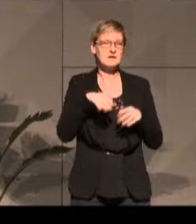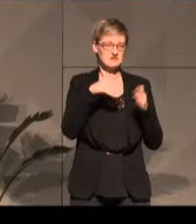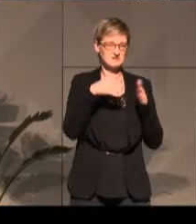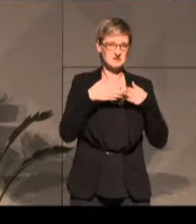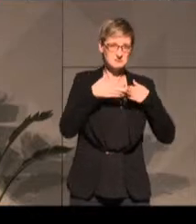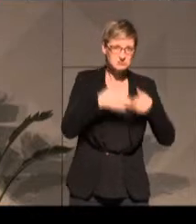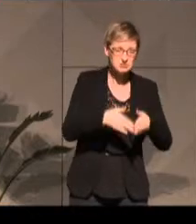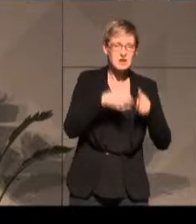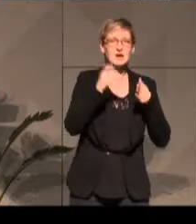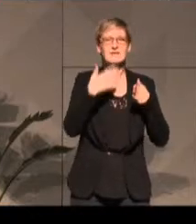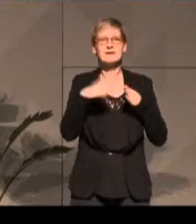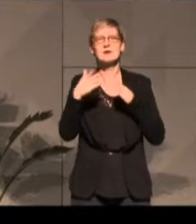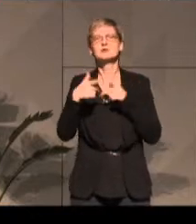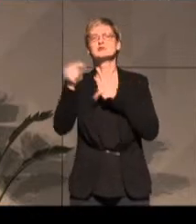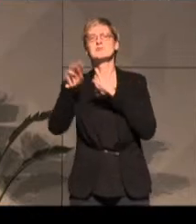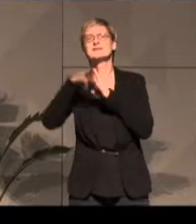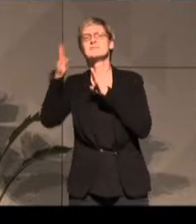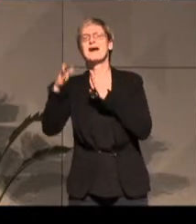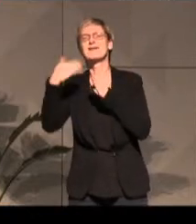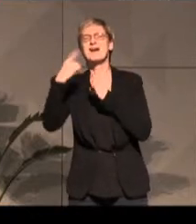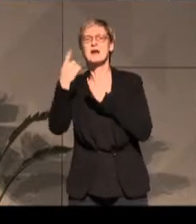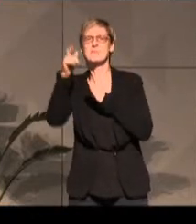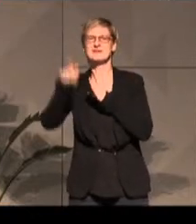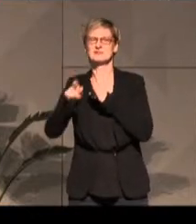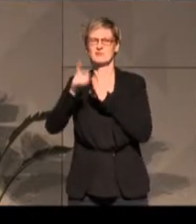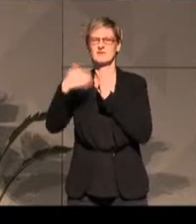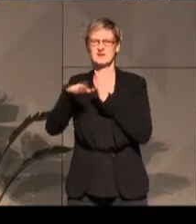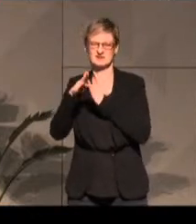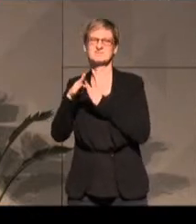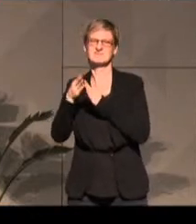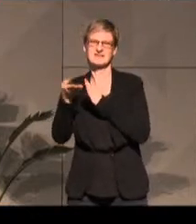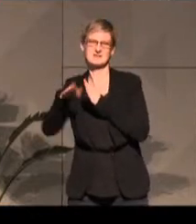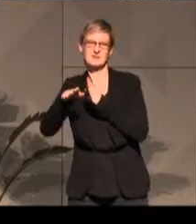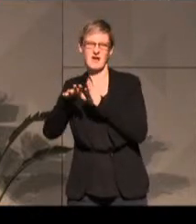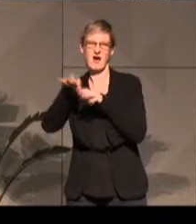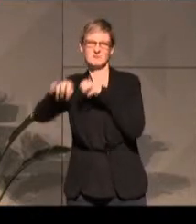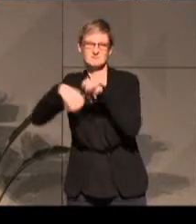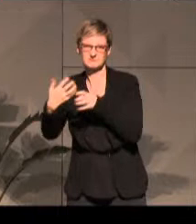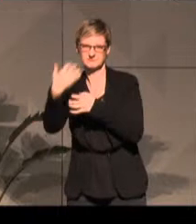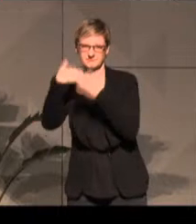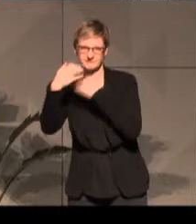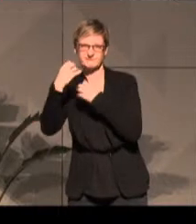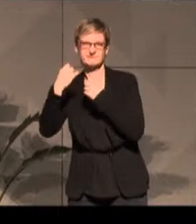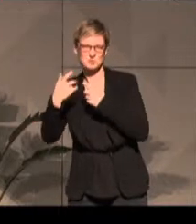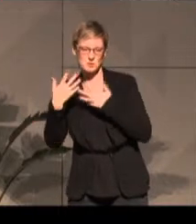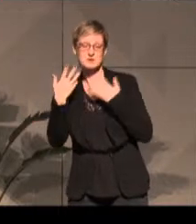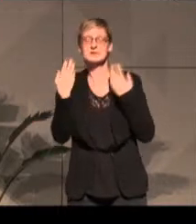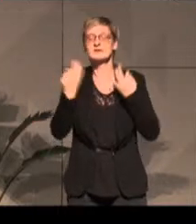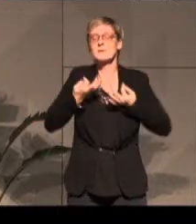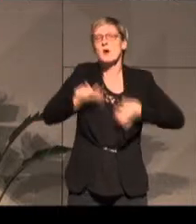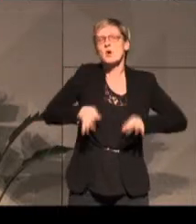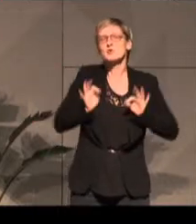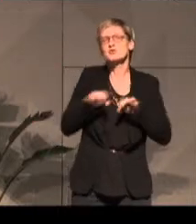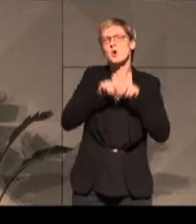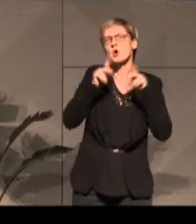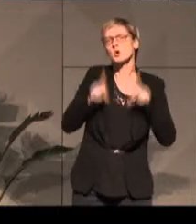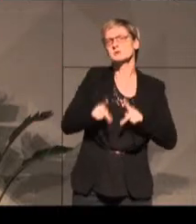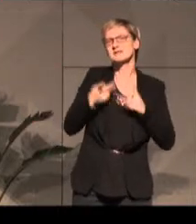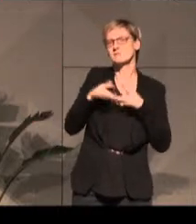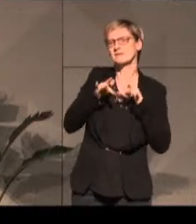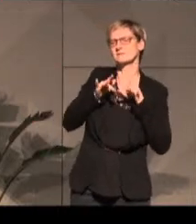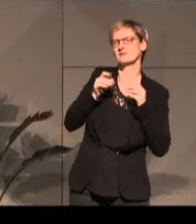with polar bears, and people have in the past been attacked by polar bears and been eaten by them. This is why we need